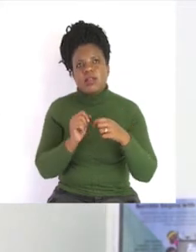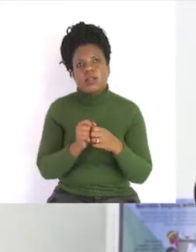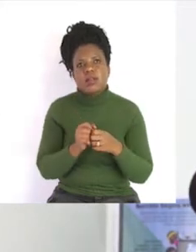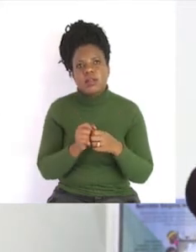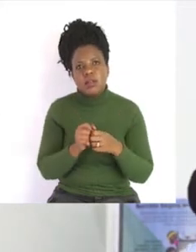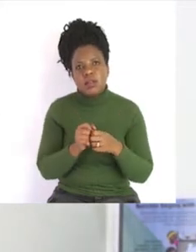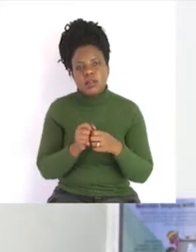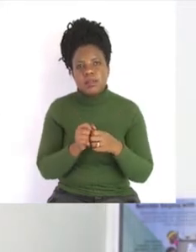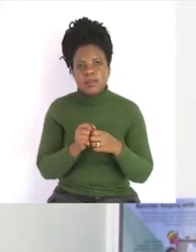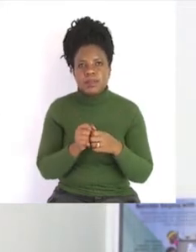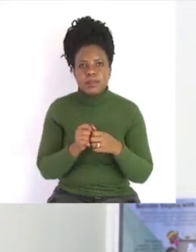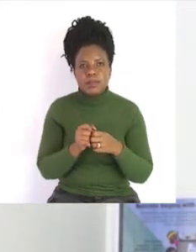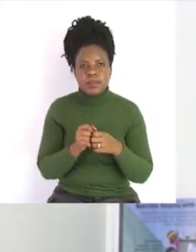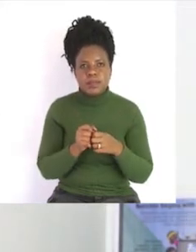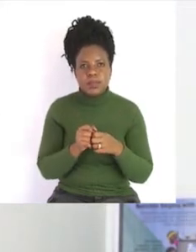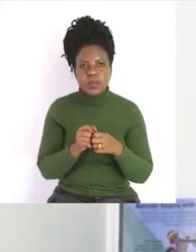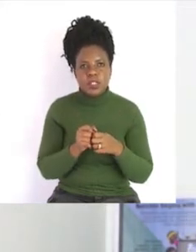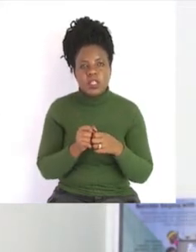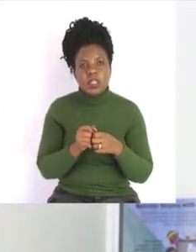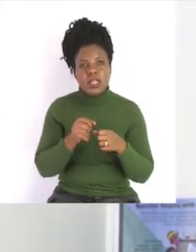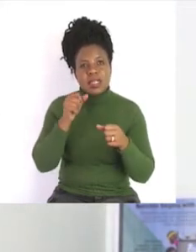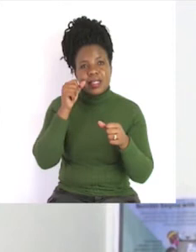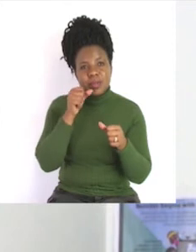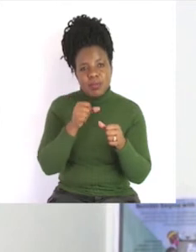wholes. So then I will write